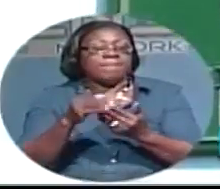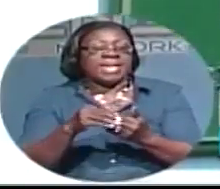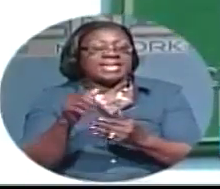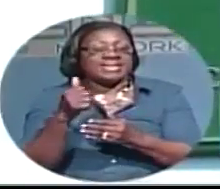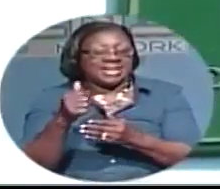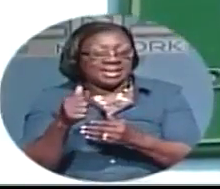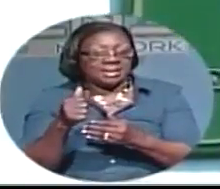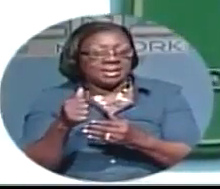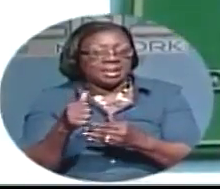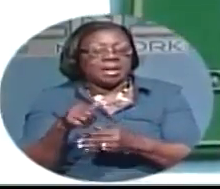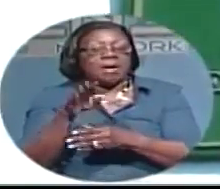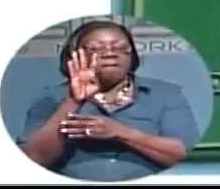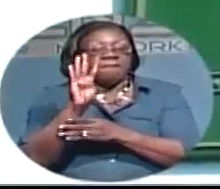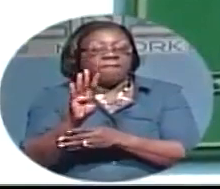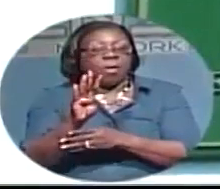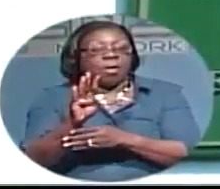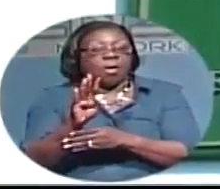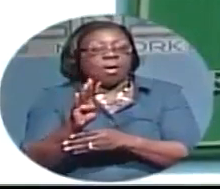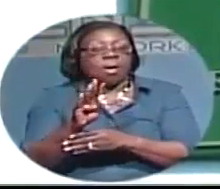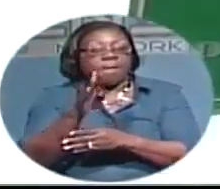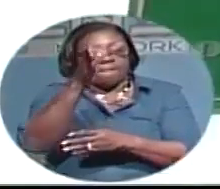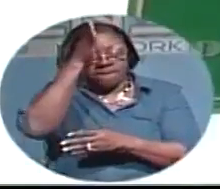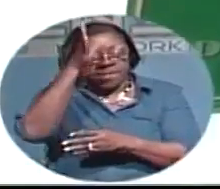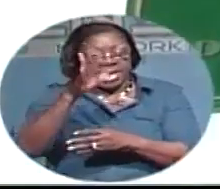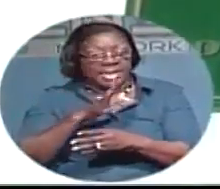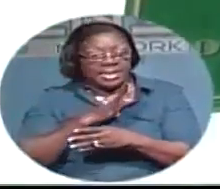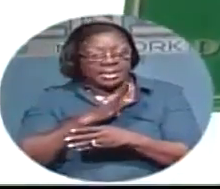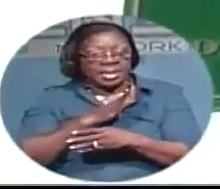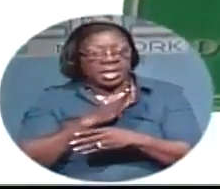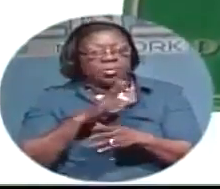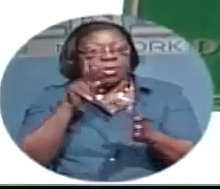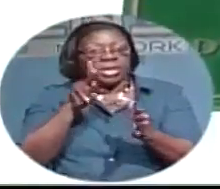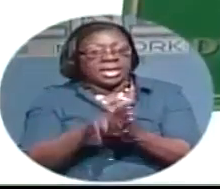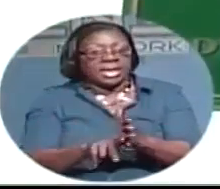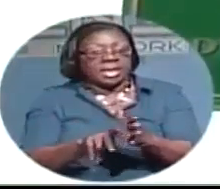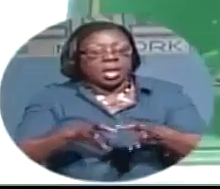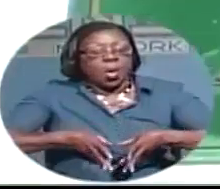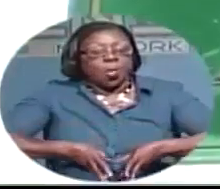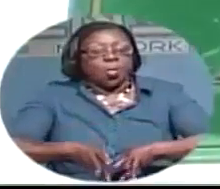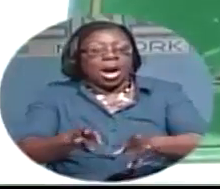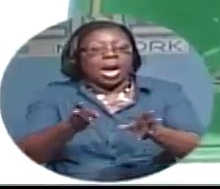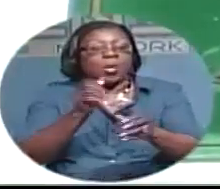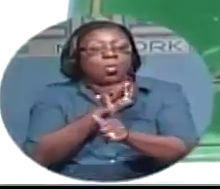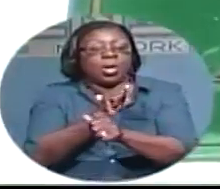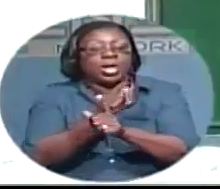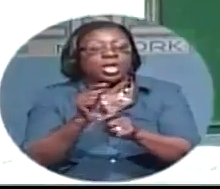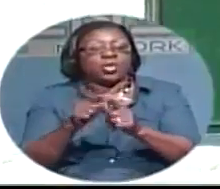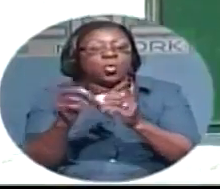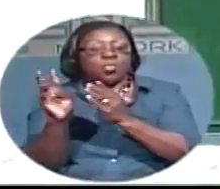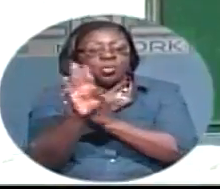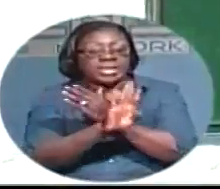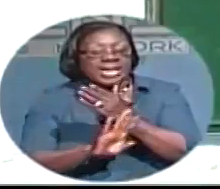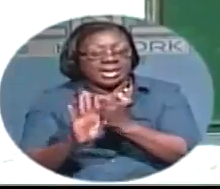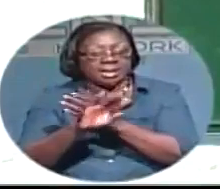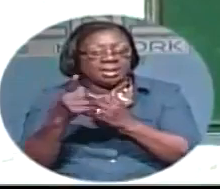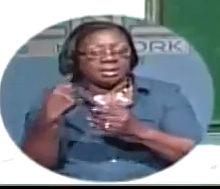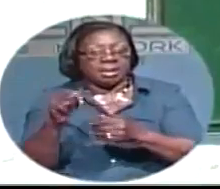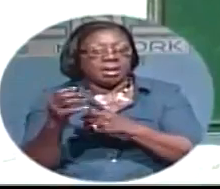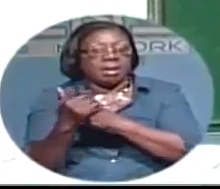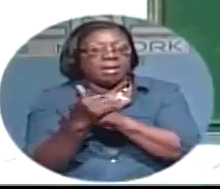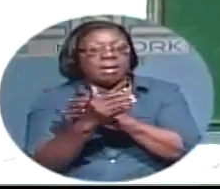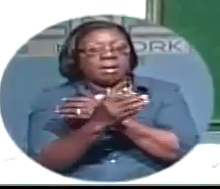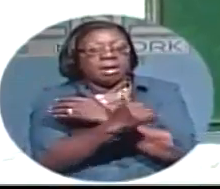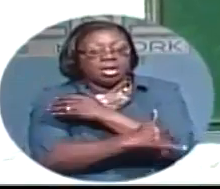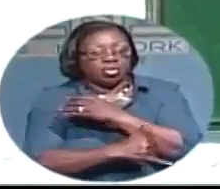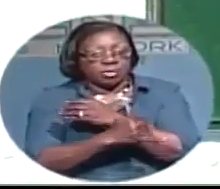sacrifice for our country. Able Seaman Fenrick Stirrup and Marine Seaman Edward Williams, Austin Smith and David Tucker died during the sinking